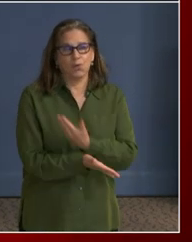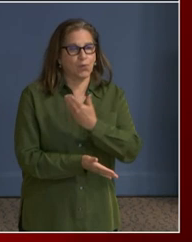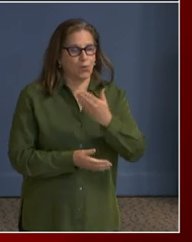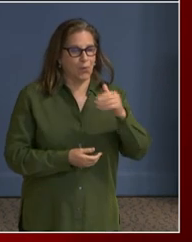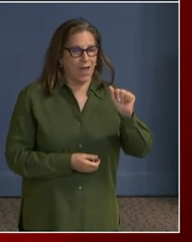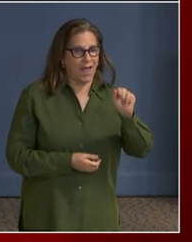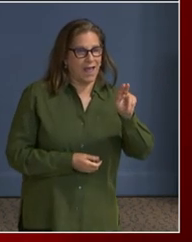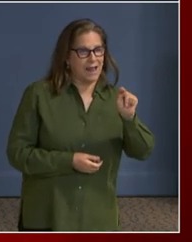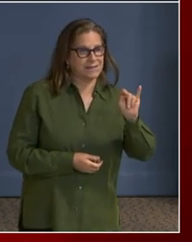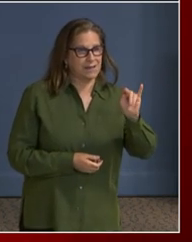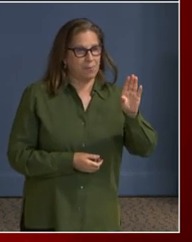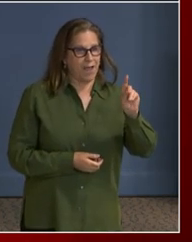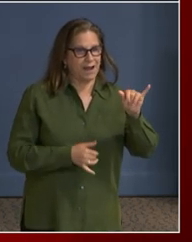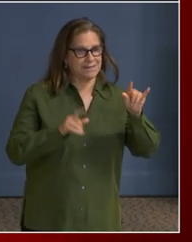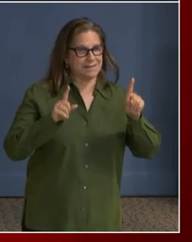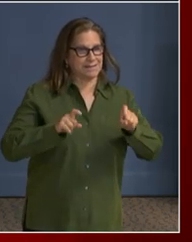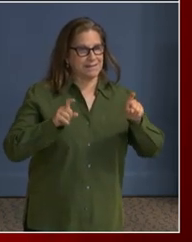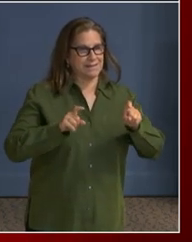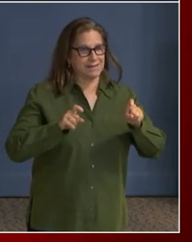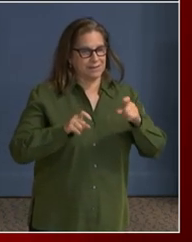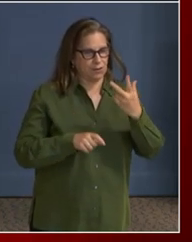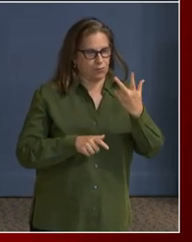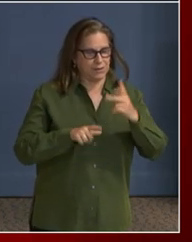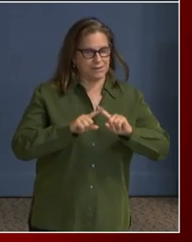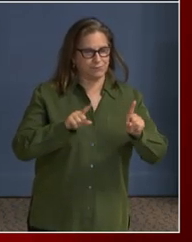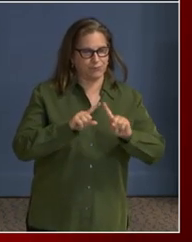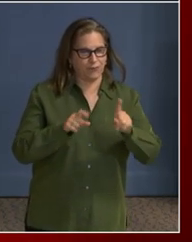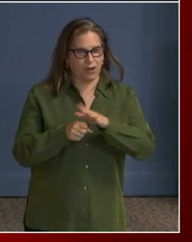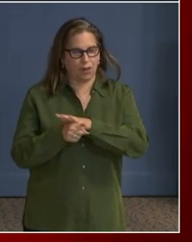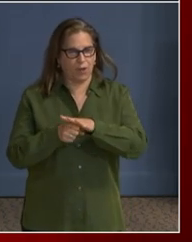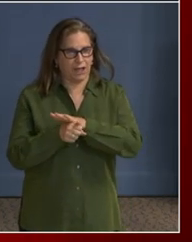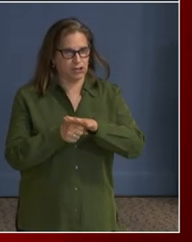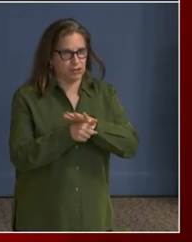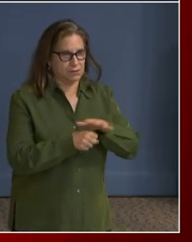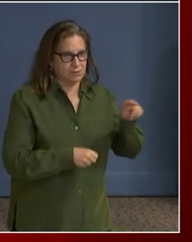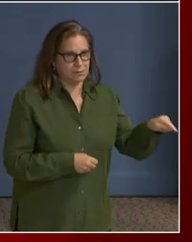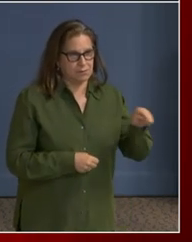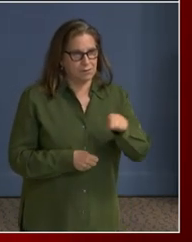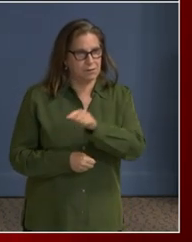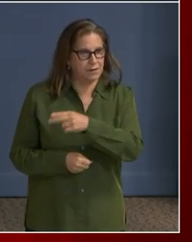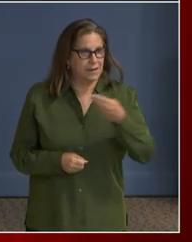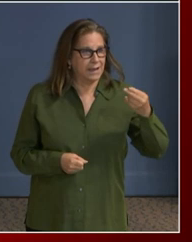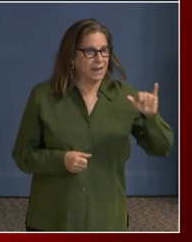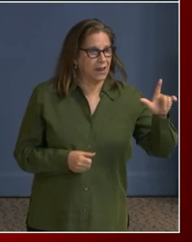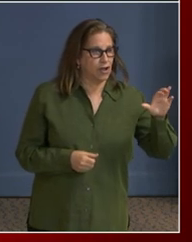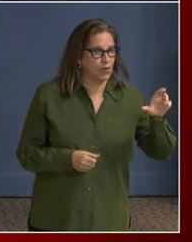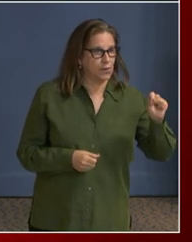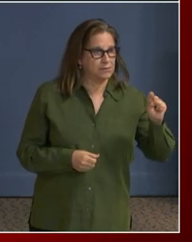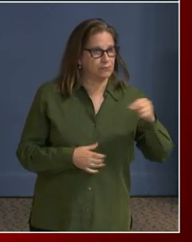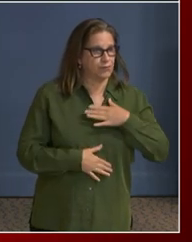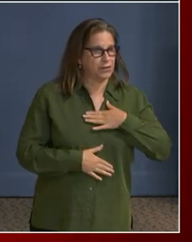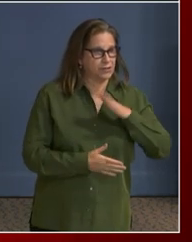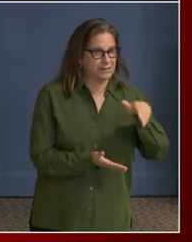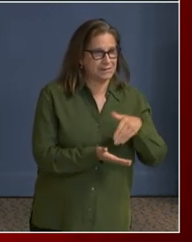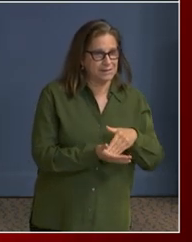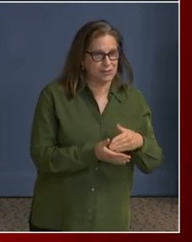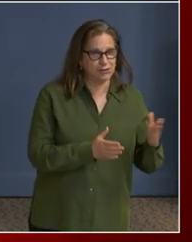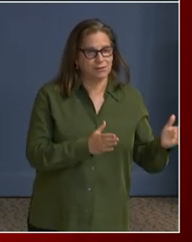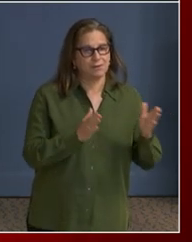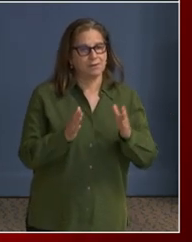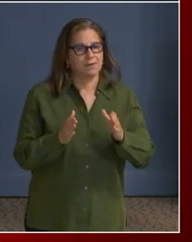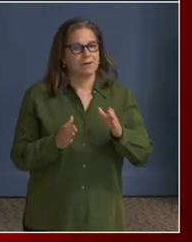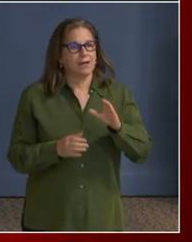3 antibody testing sites. The third and new location will be located at the Hillcrest Recreation